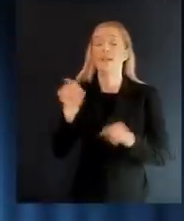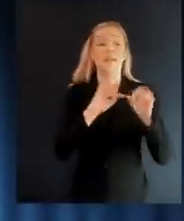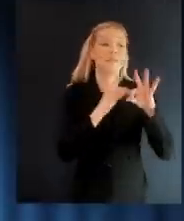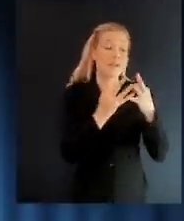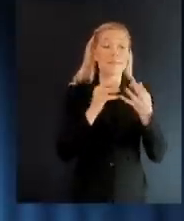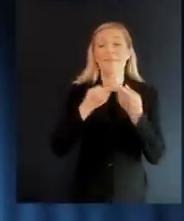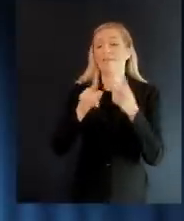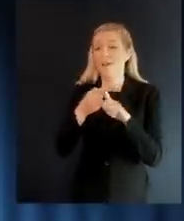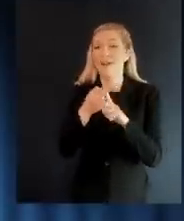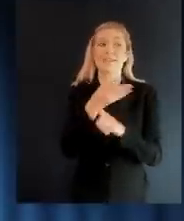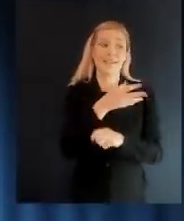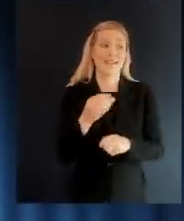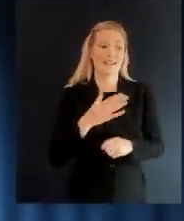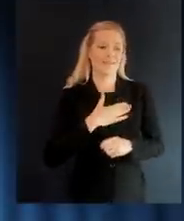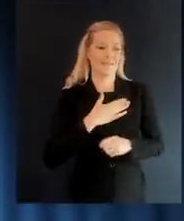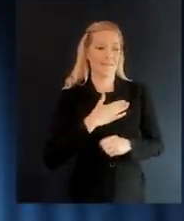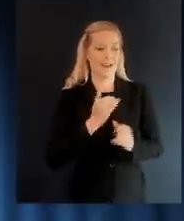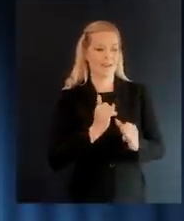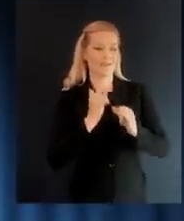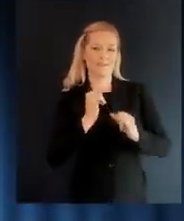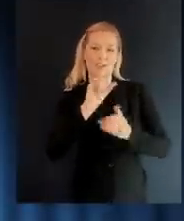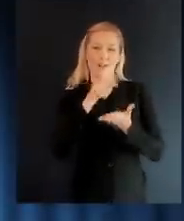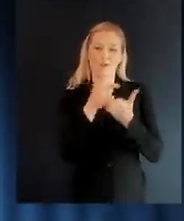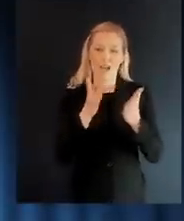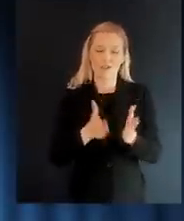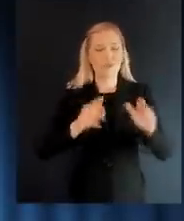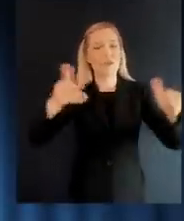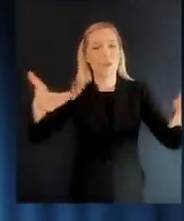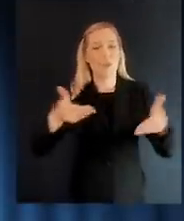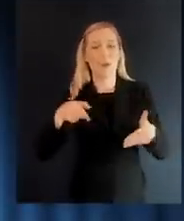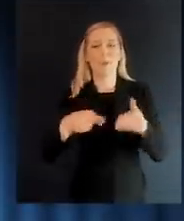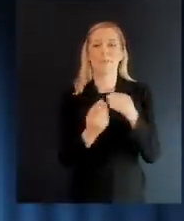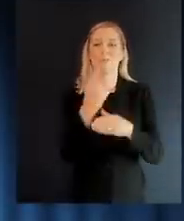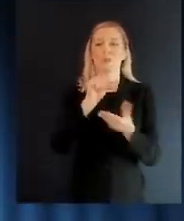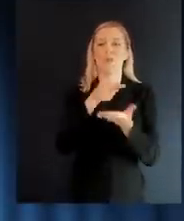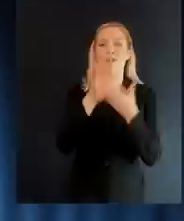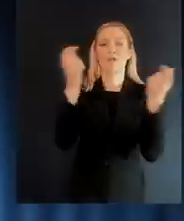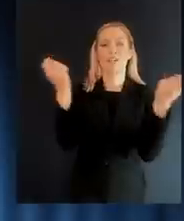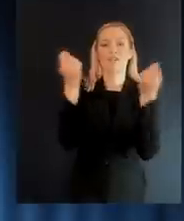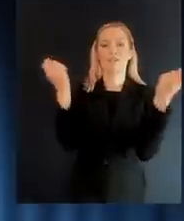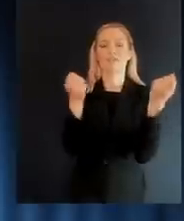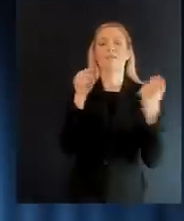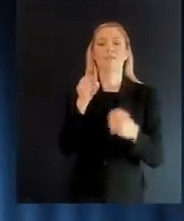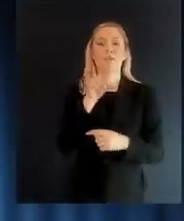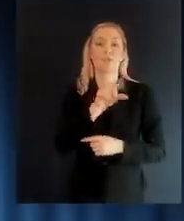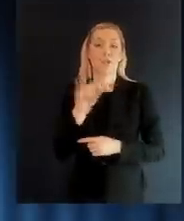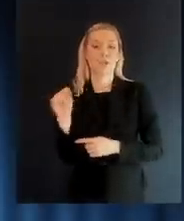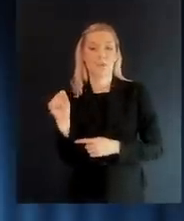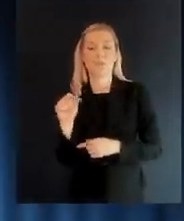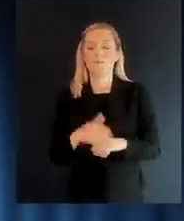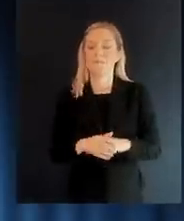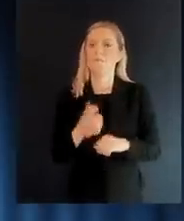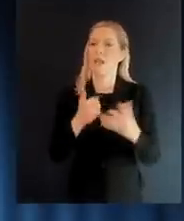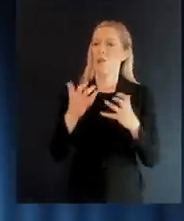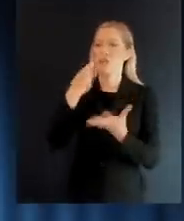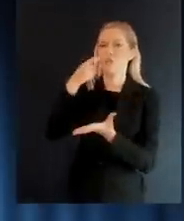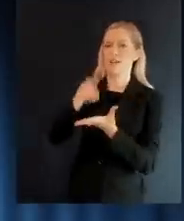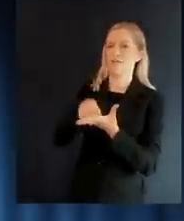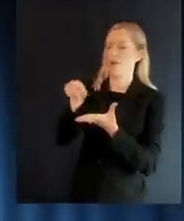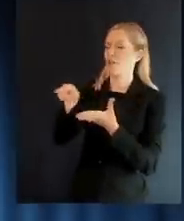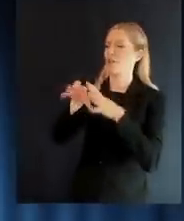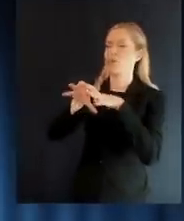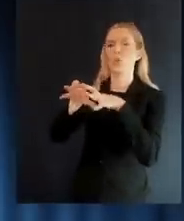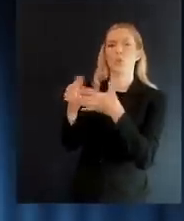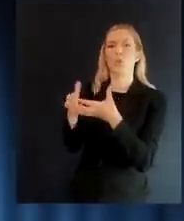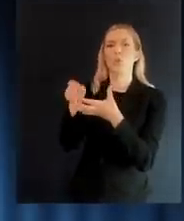graduates, welcome to the spring commencement for Madison College. I especially want to acknowledge the students in the first cohort of the Early College STEM